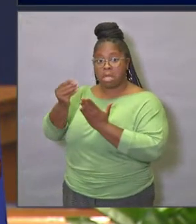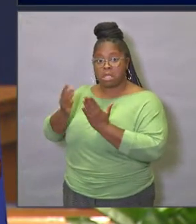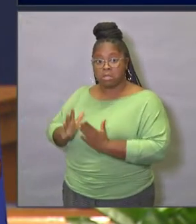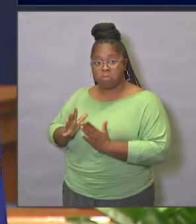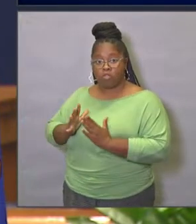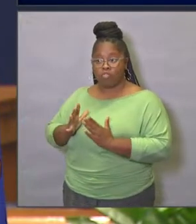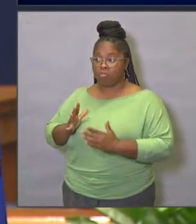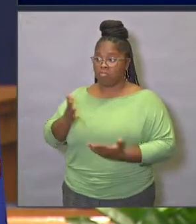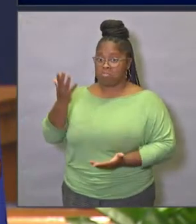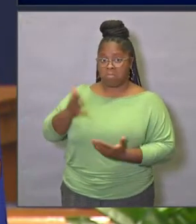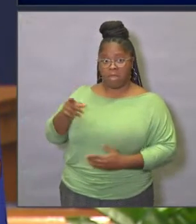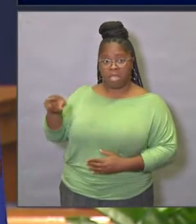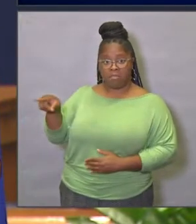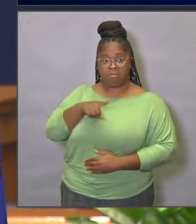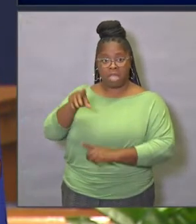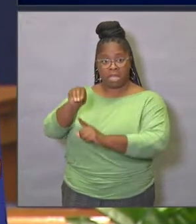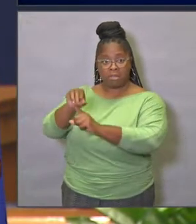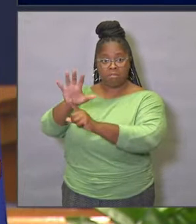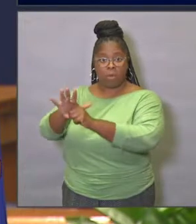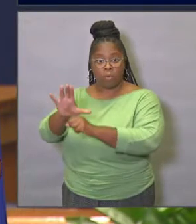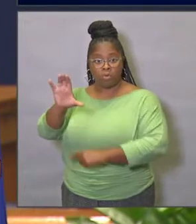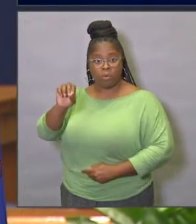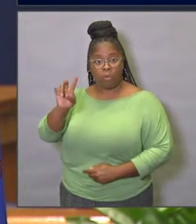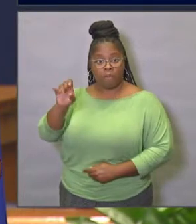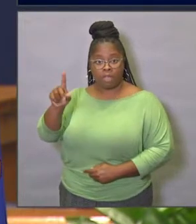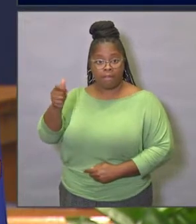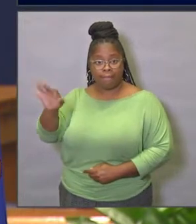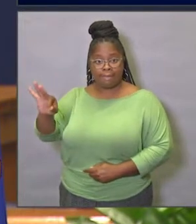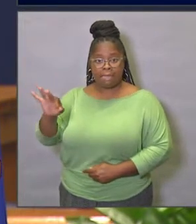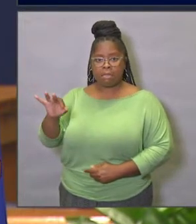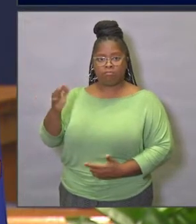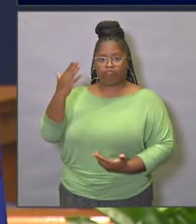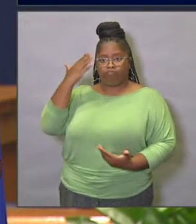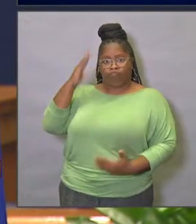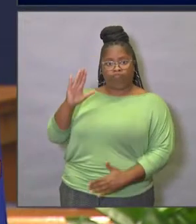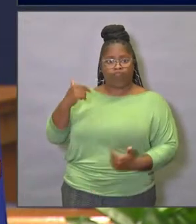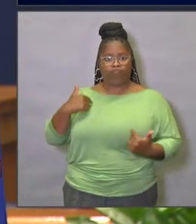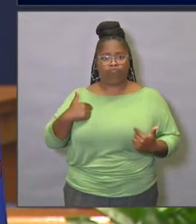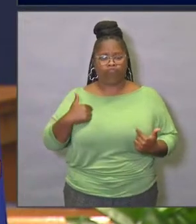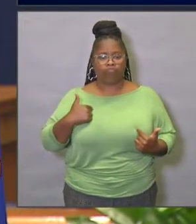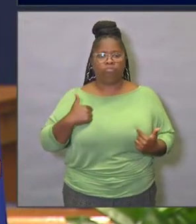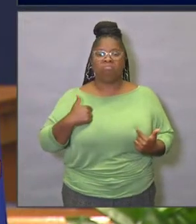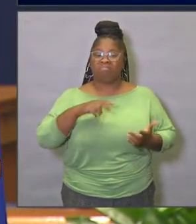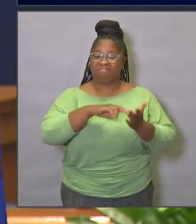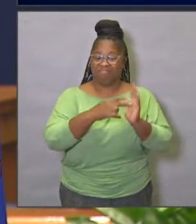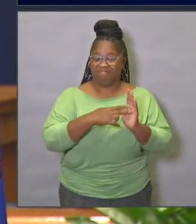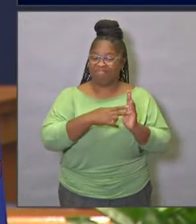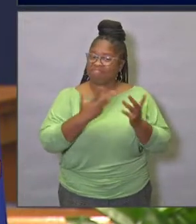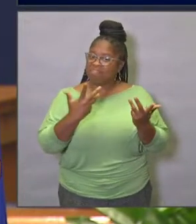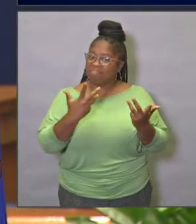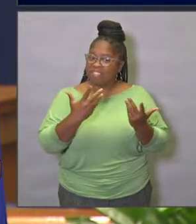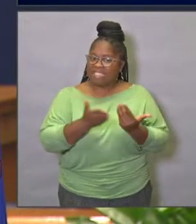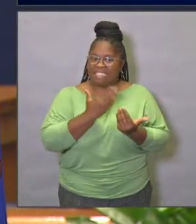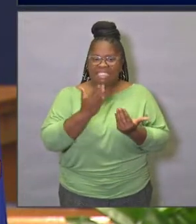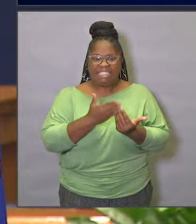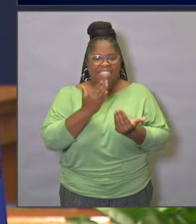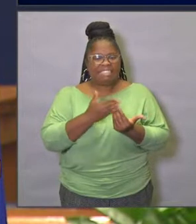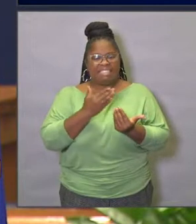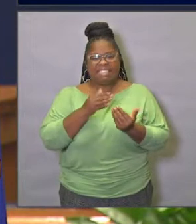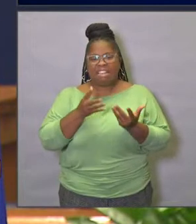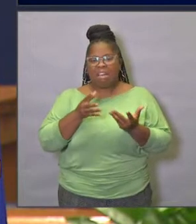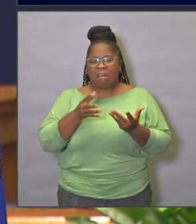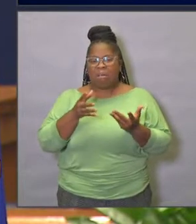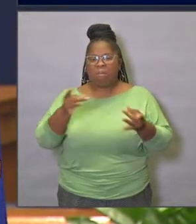to COVID-19 are unknown. Because of this, there's a significant potential for transmission of the virus